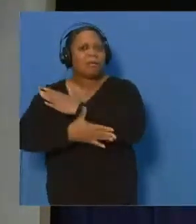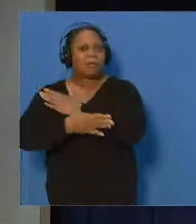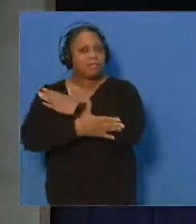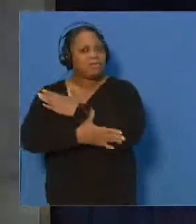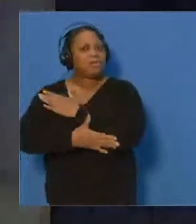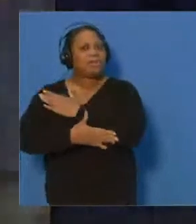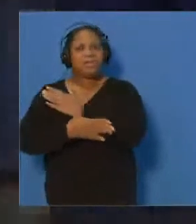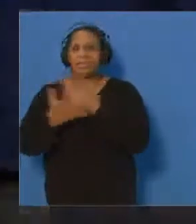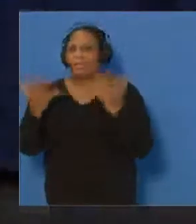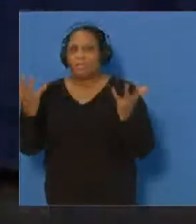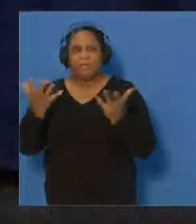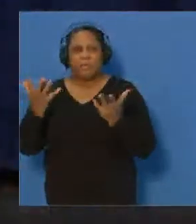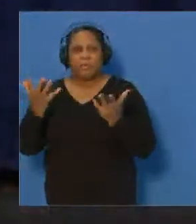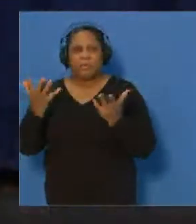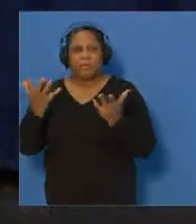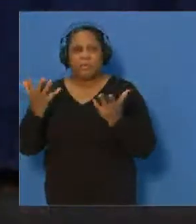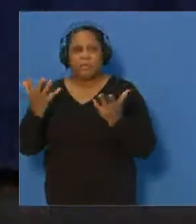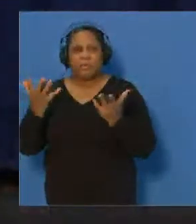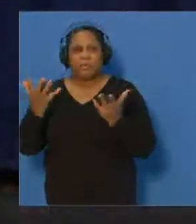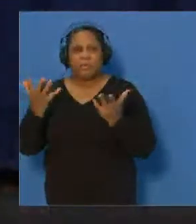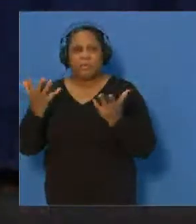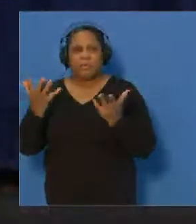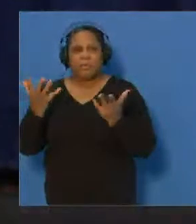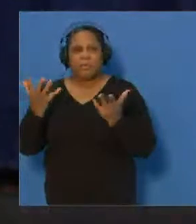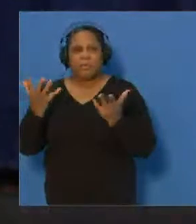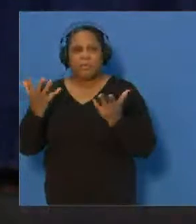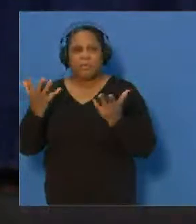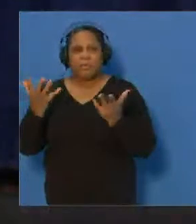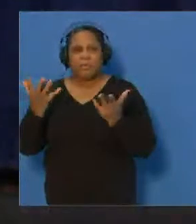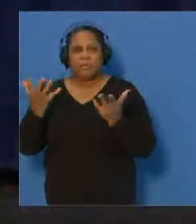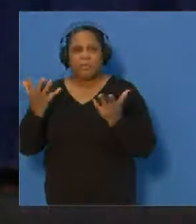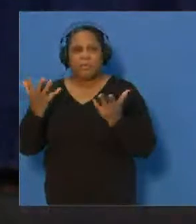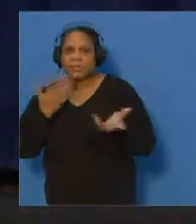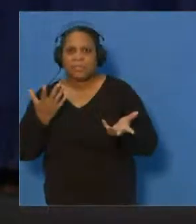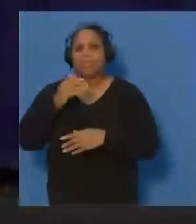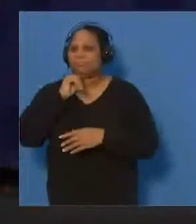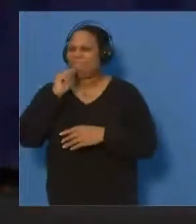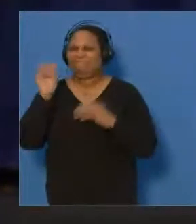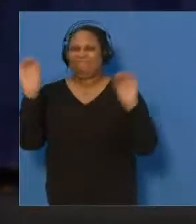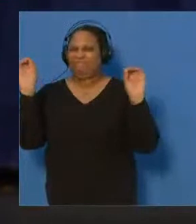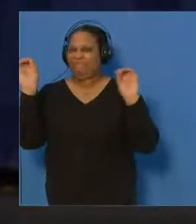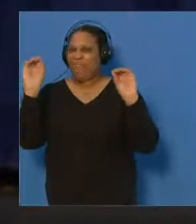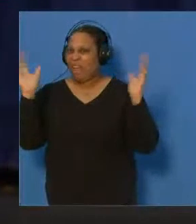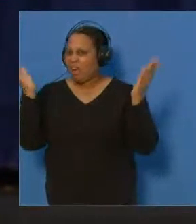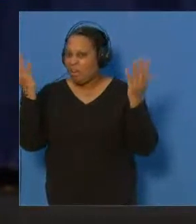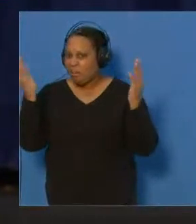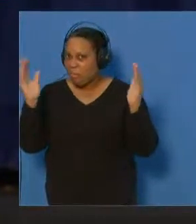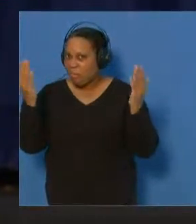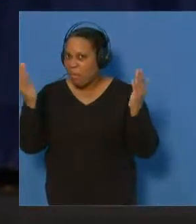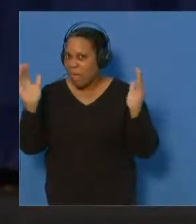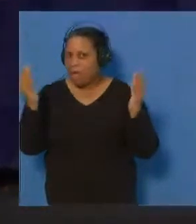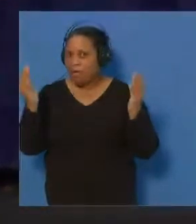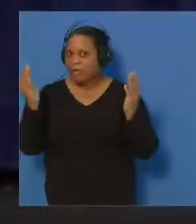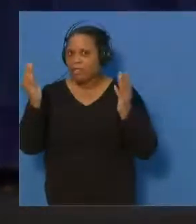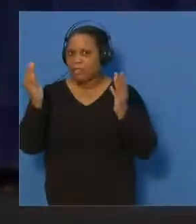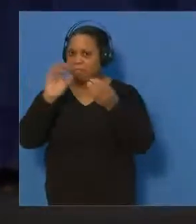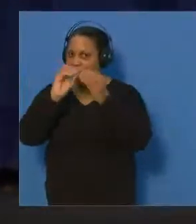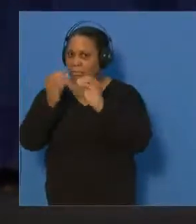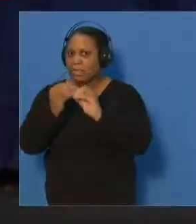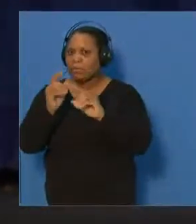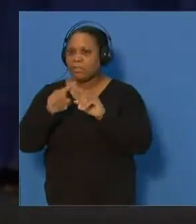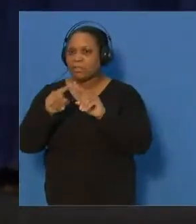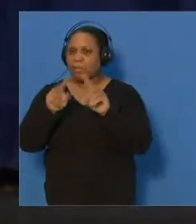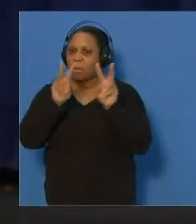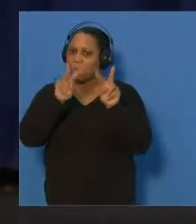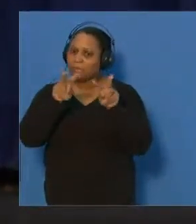can you tell us about that? Thank you, Jonathan. We have figures at this stage. What we're doing is simply monitoring